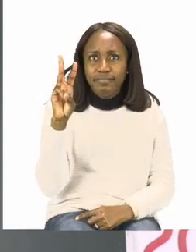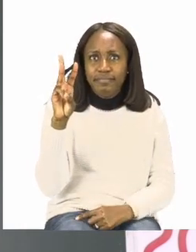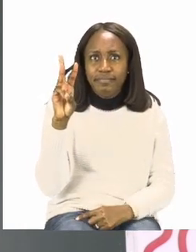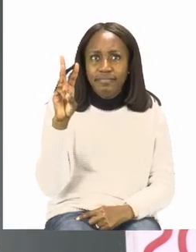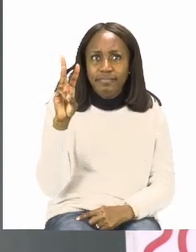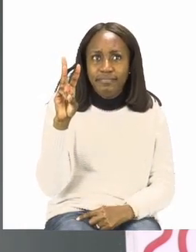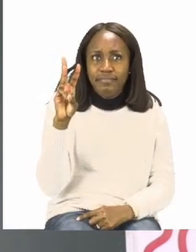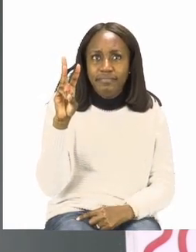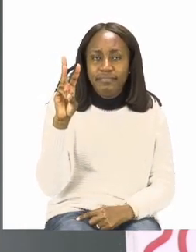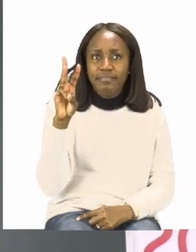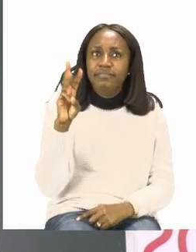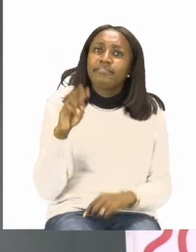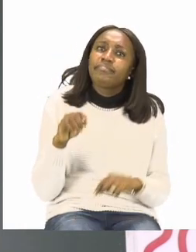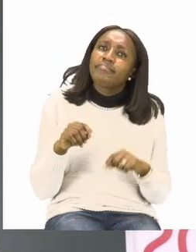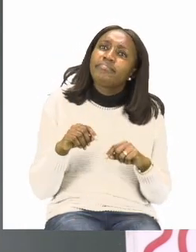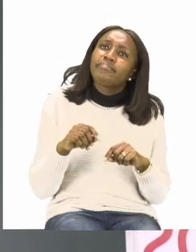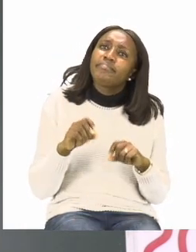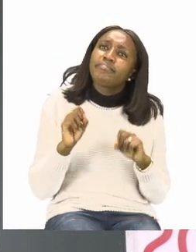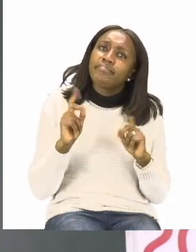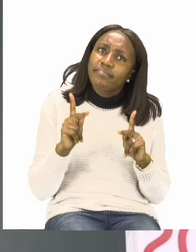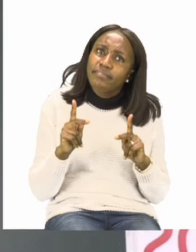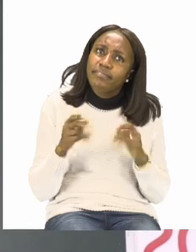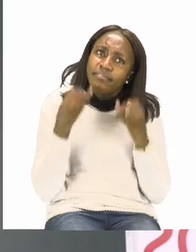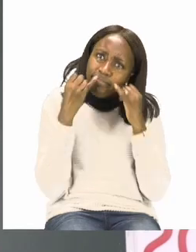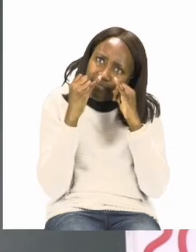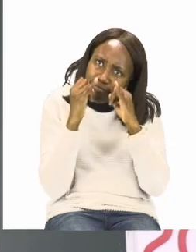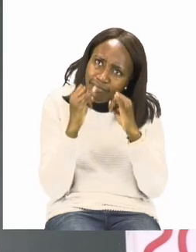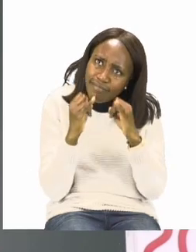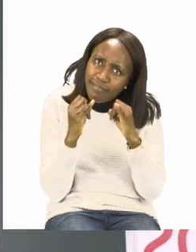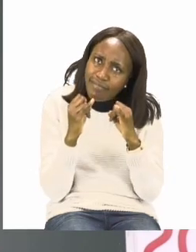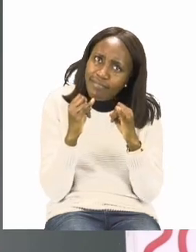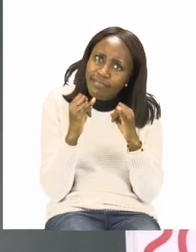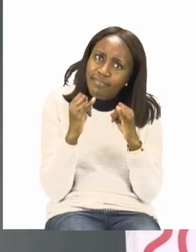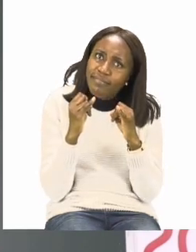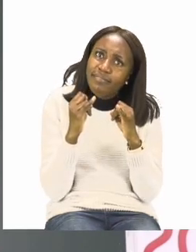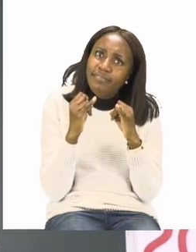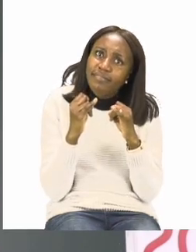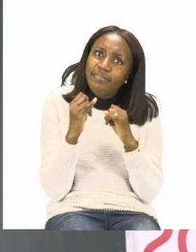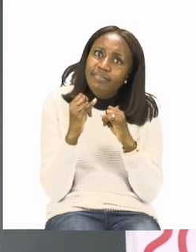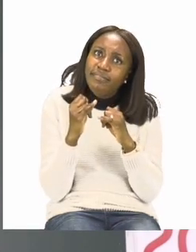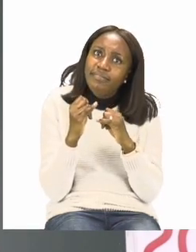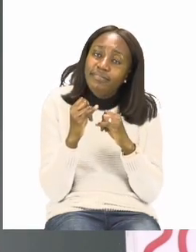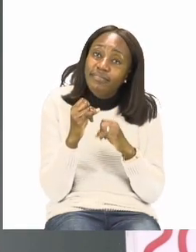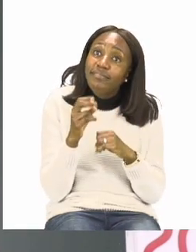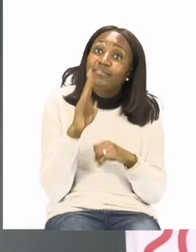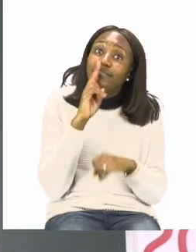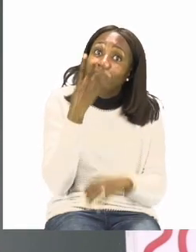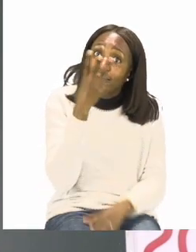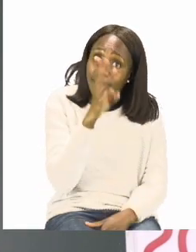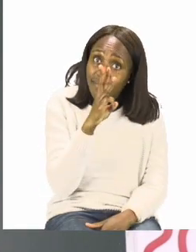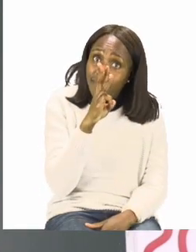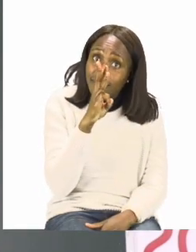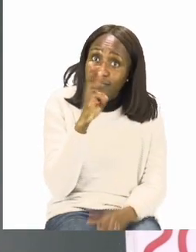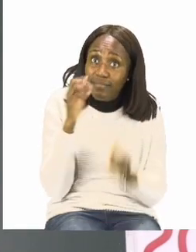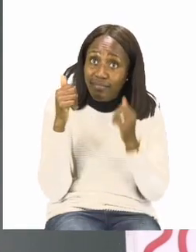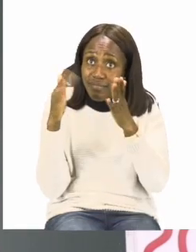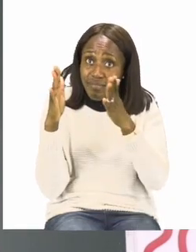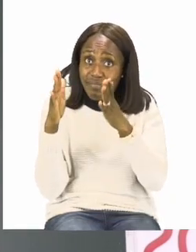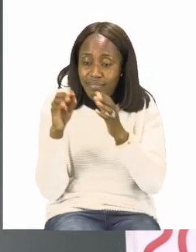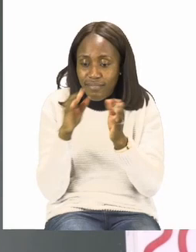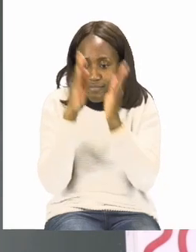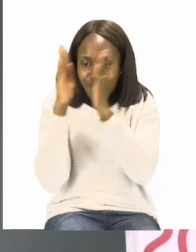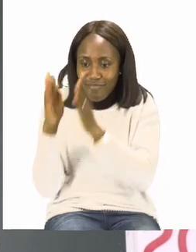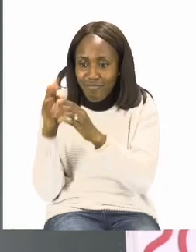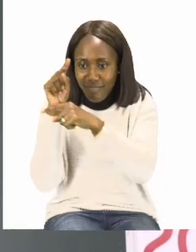6. Now I said before that you take the answer and you put it in